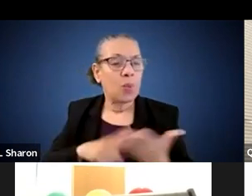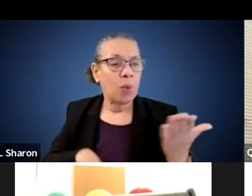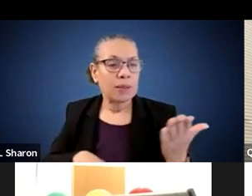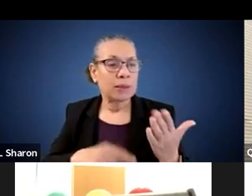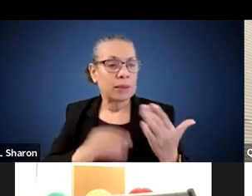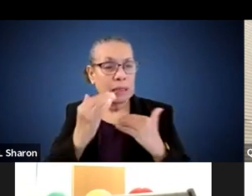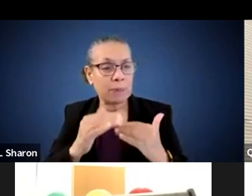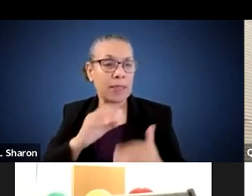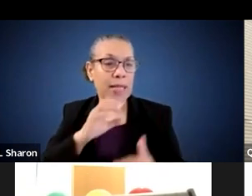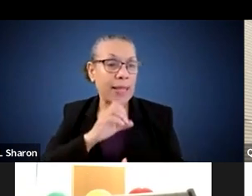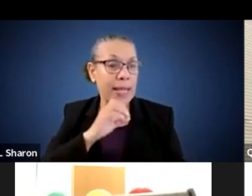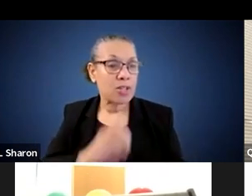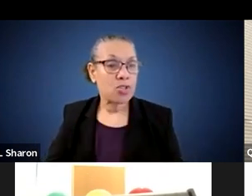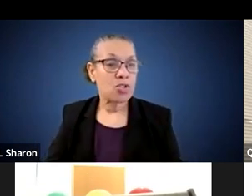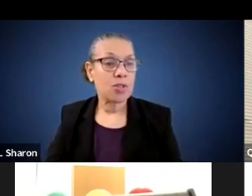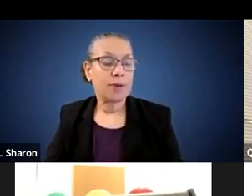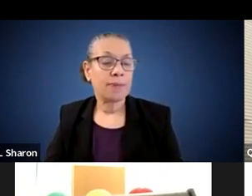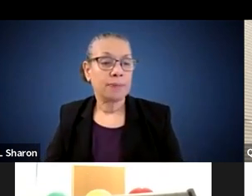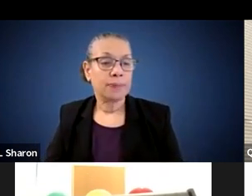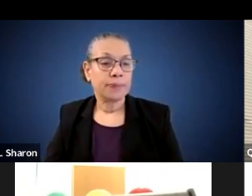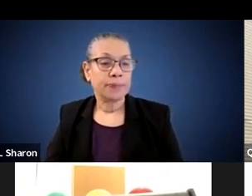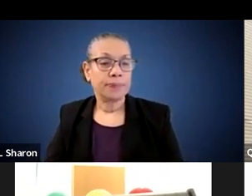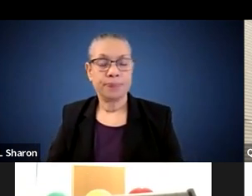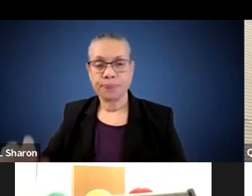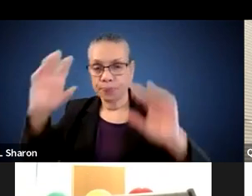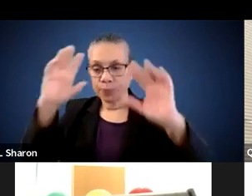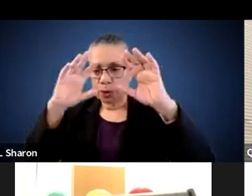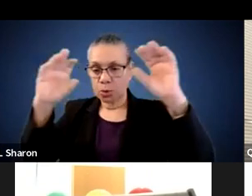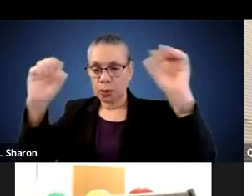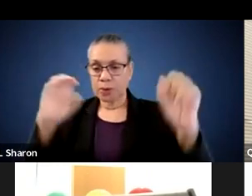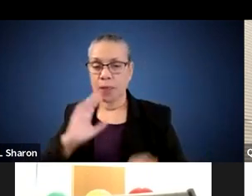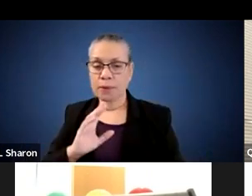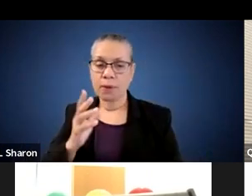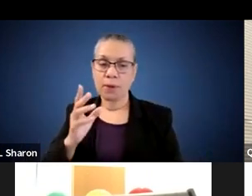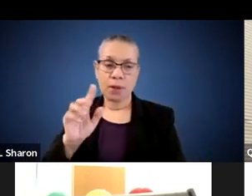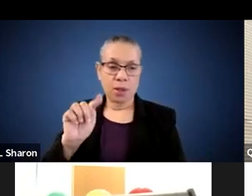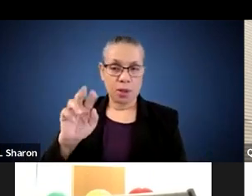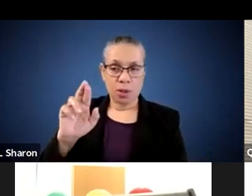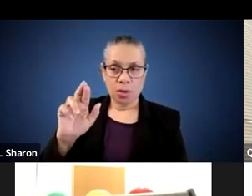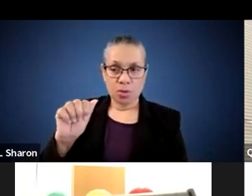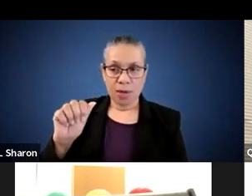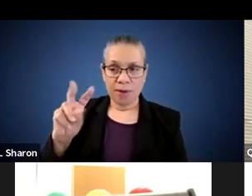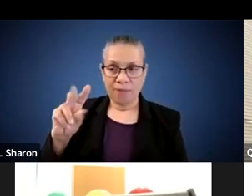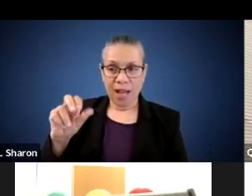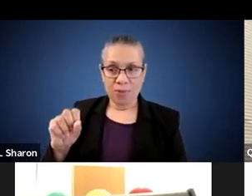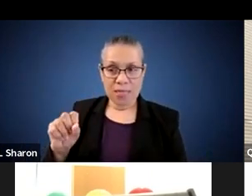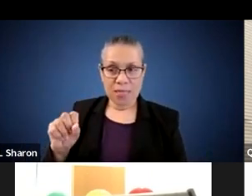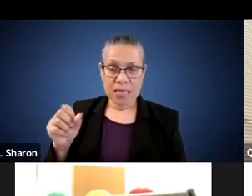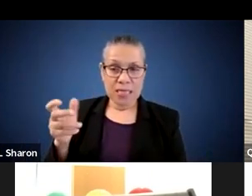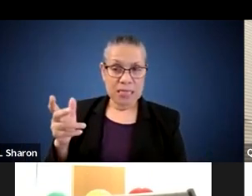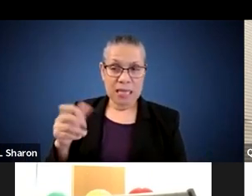yeah um so uh through three year um Dr Tavares I'm not aware of any